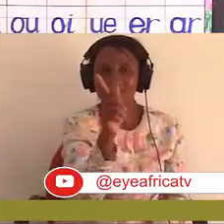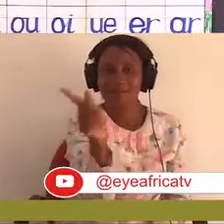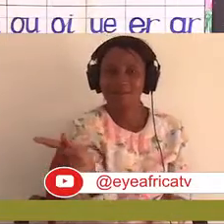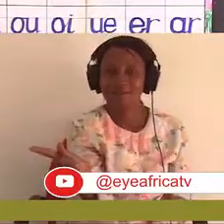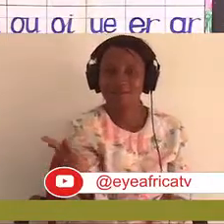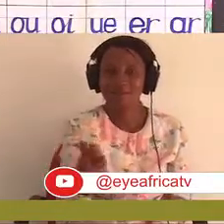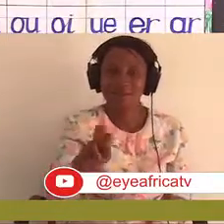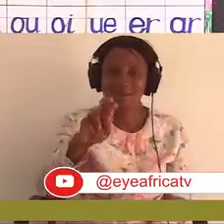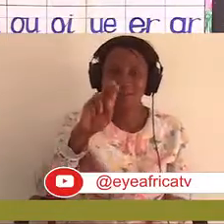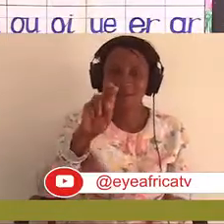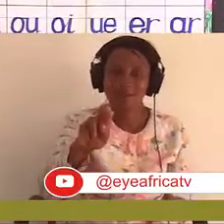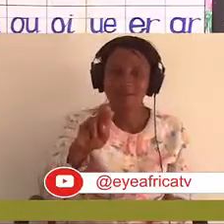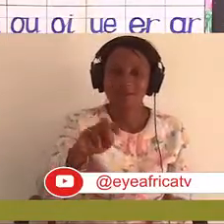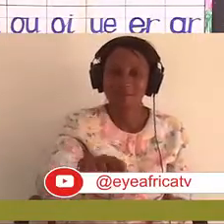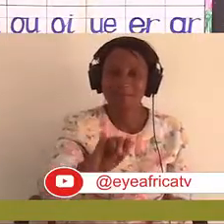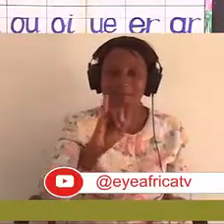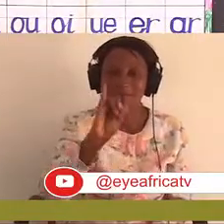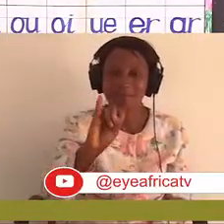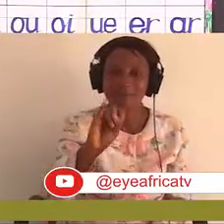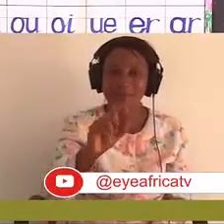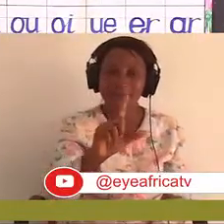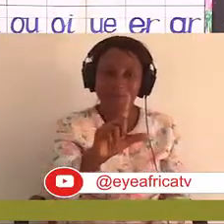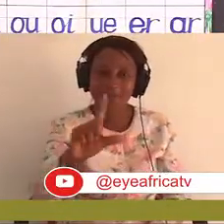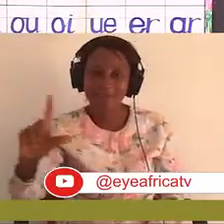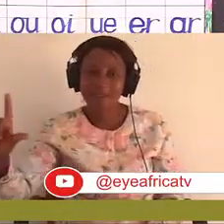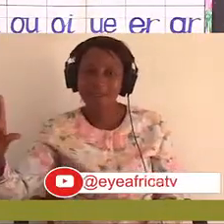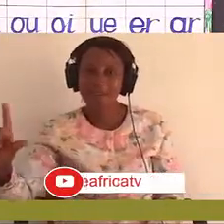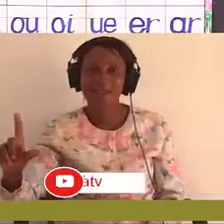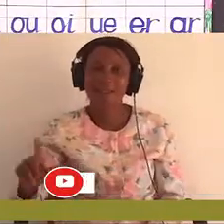Grill. Do you say grill?